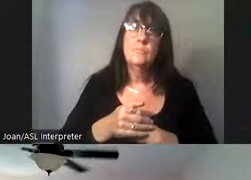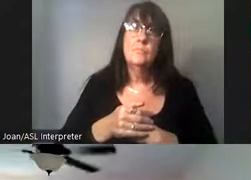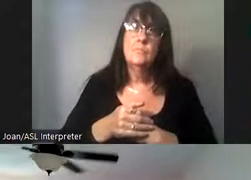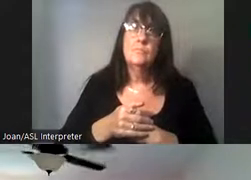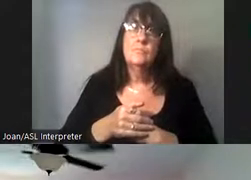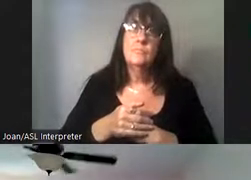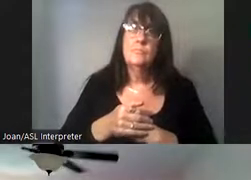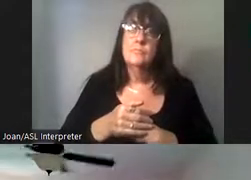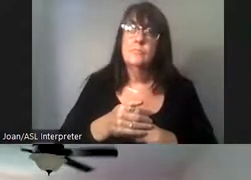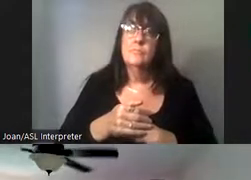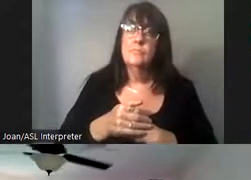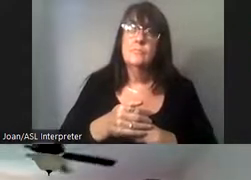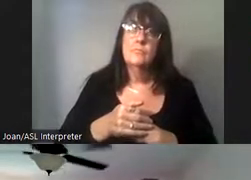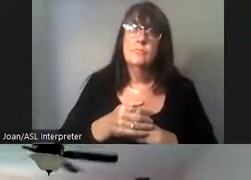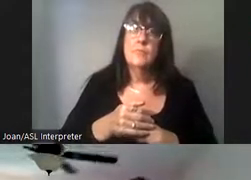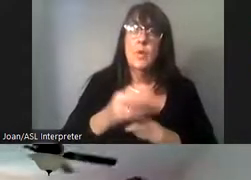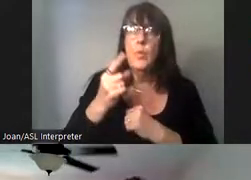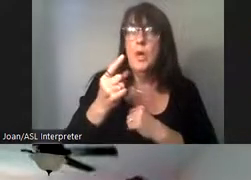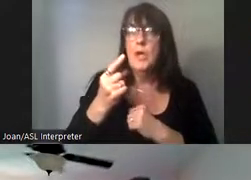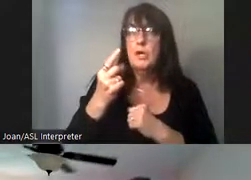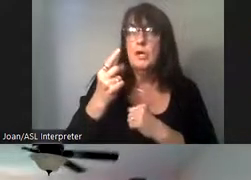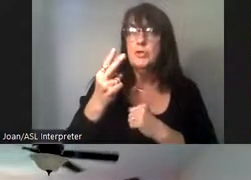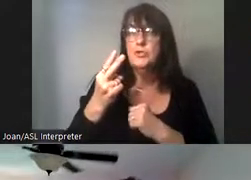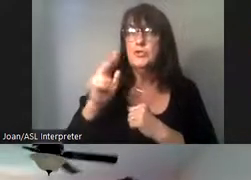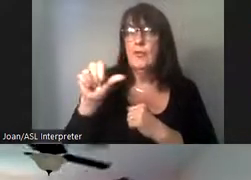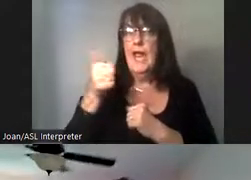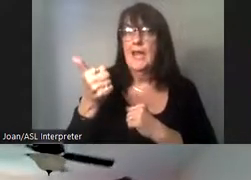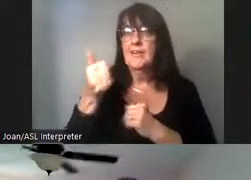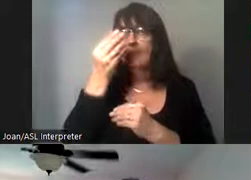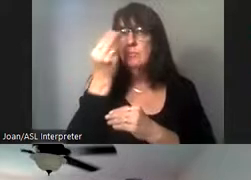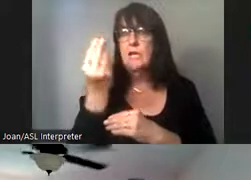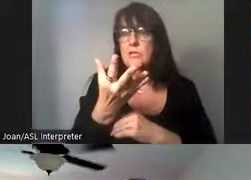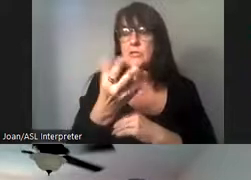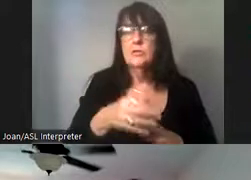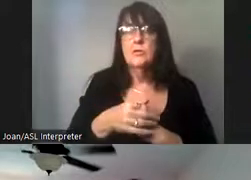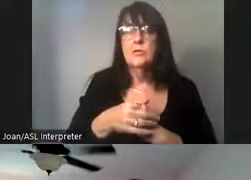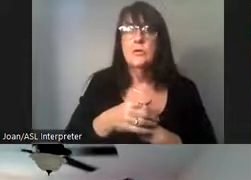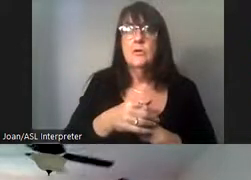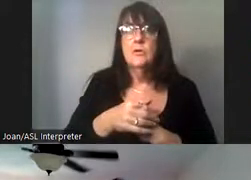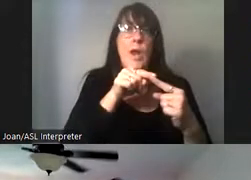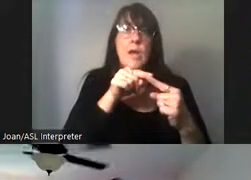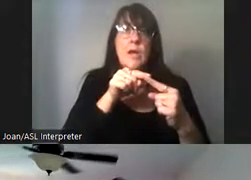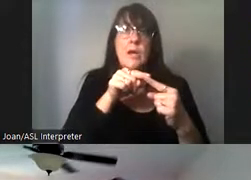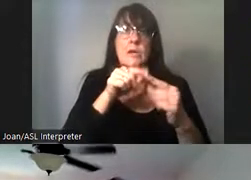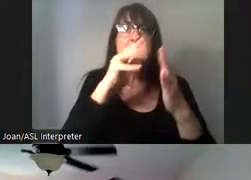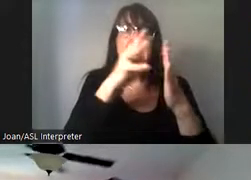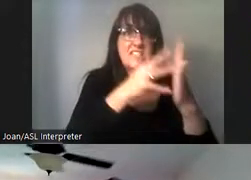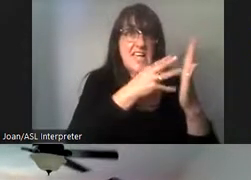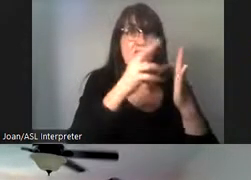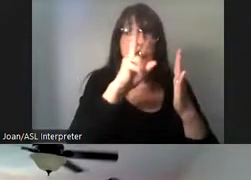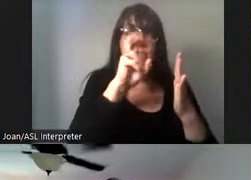have one or two additional things to say. Oh, when it comes to scheduled